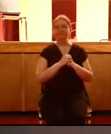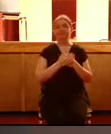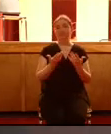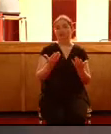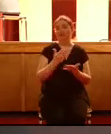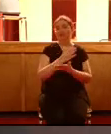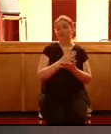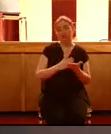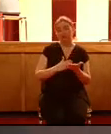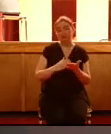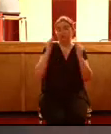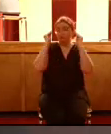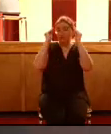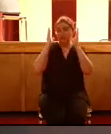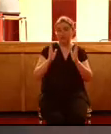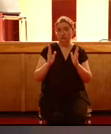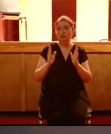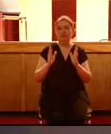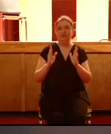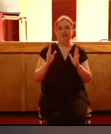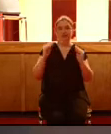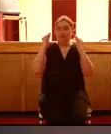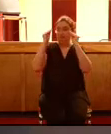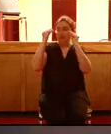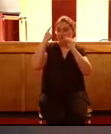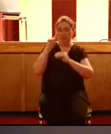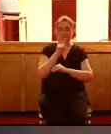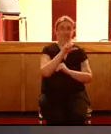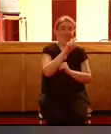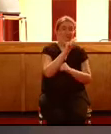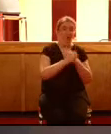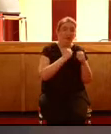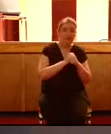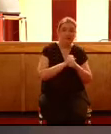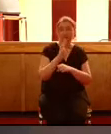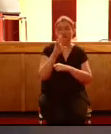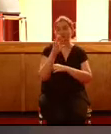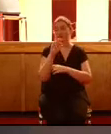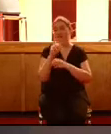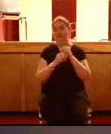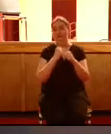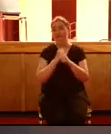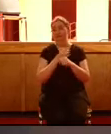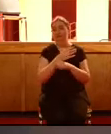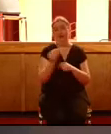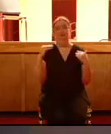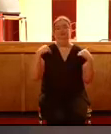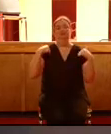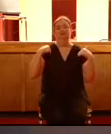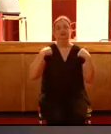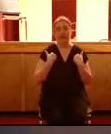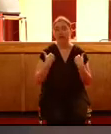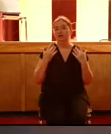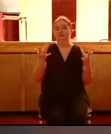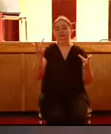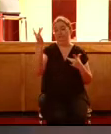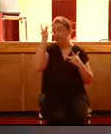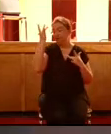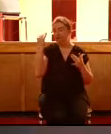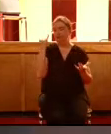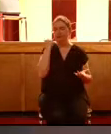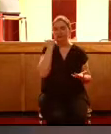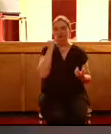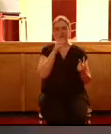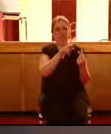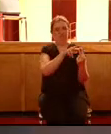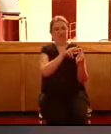some teachers that have taught for 20 or 25 years and they're burnt out. And if you had those two together, you'd pick the one